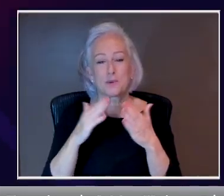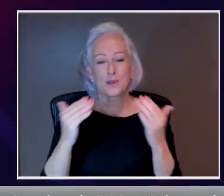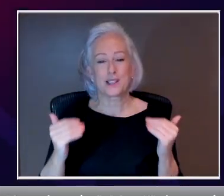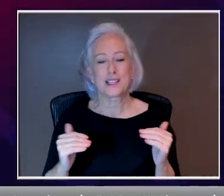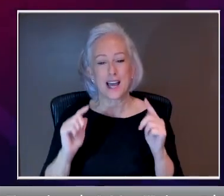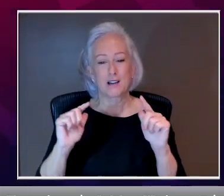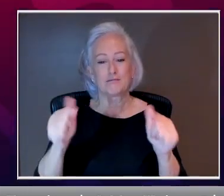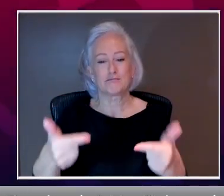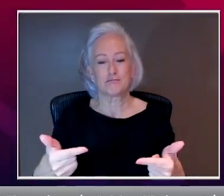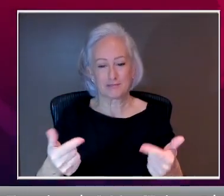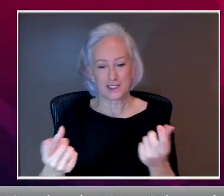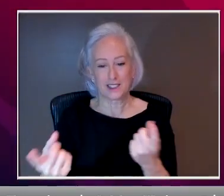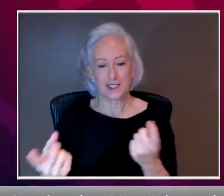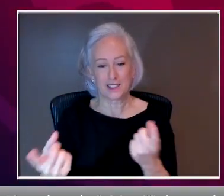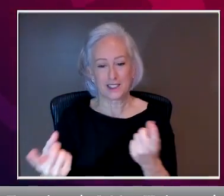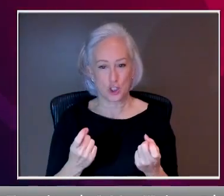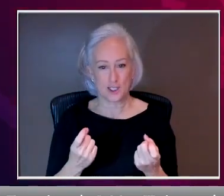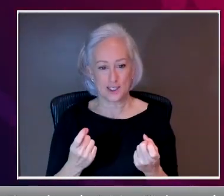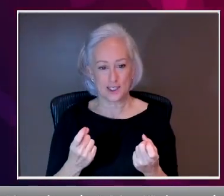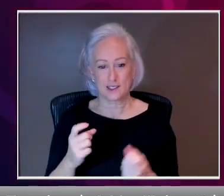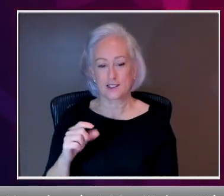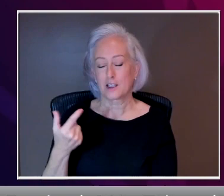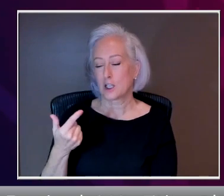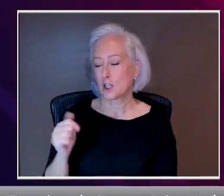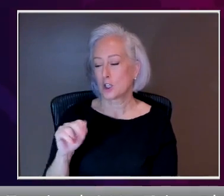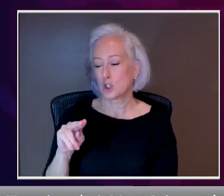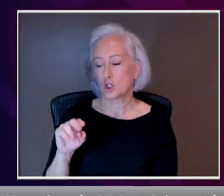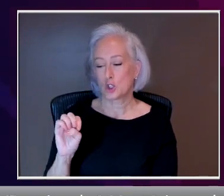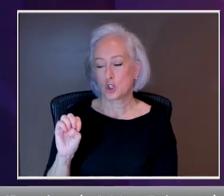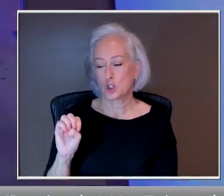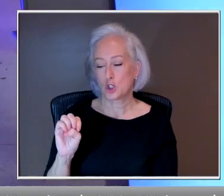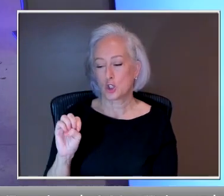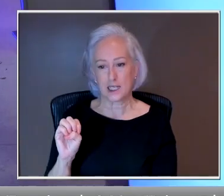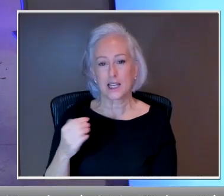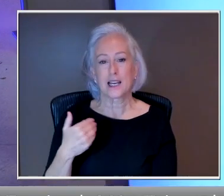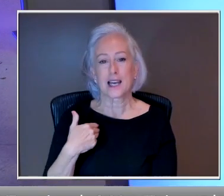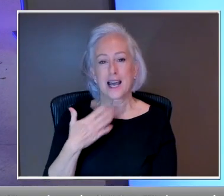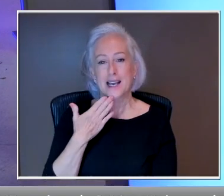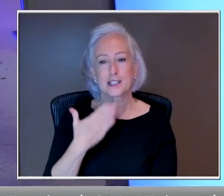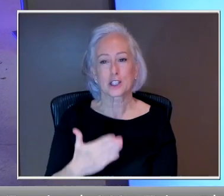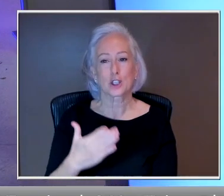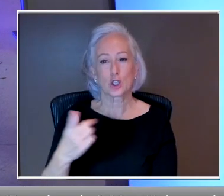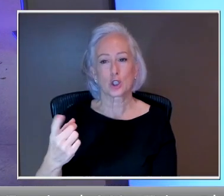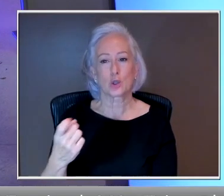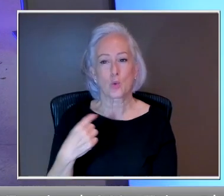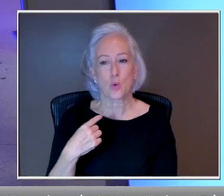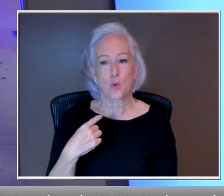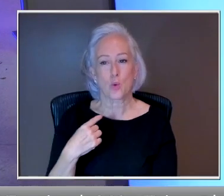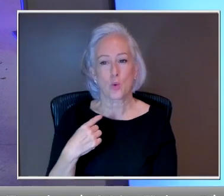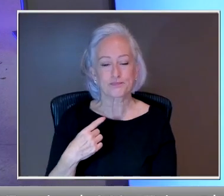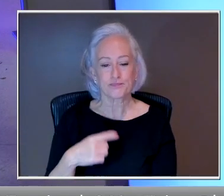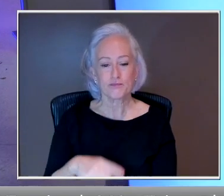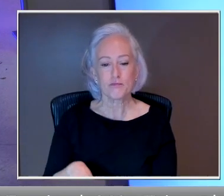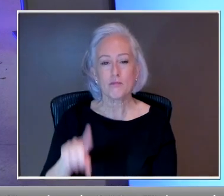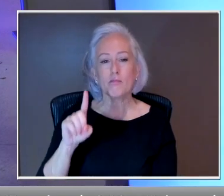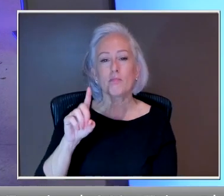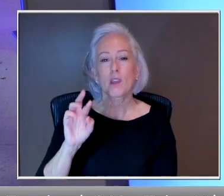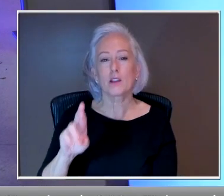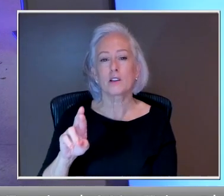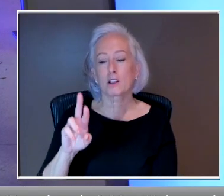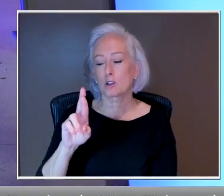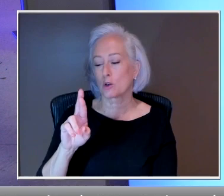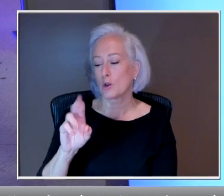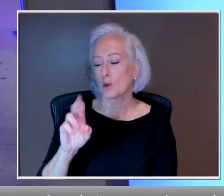viewer questions. And Jean Reardon has a good one coming in. Jean wants to know, Dr. Ramirez, what are the symptoms of